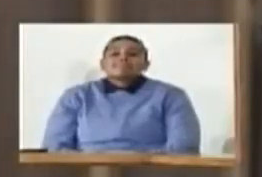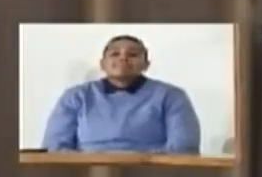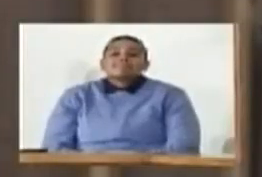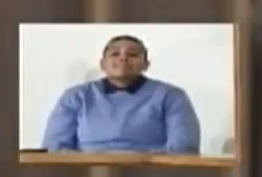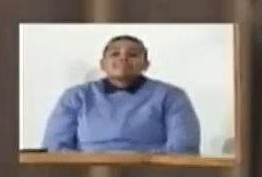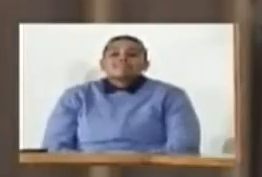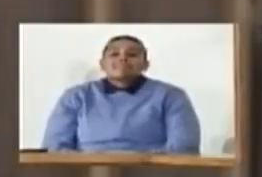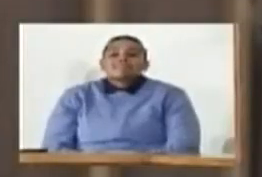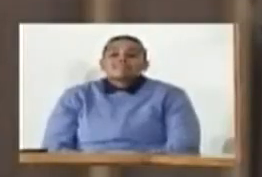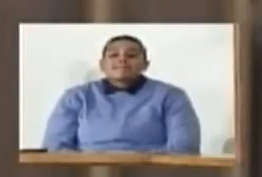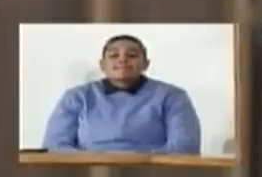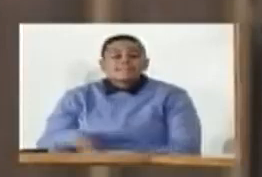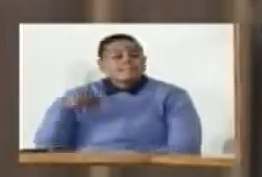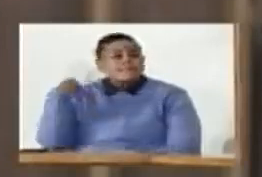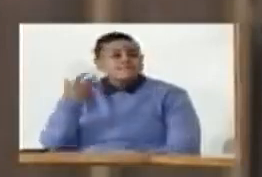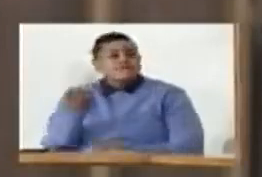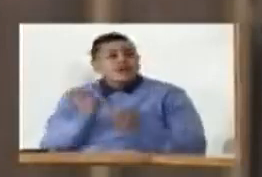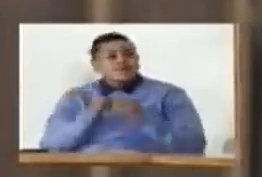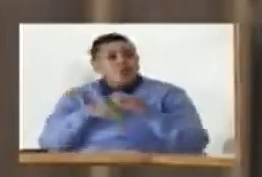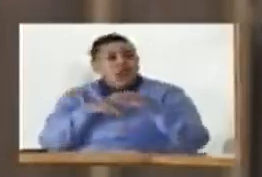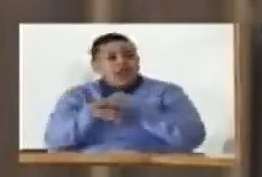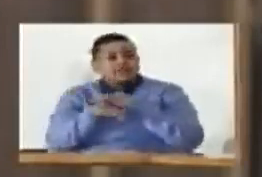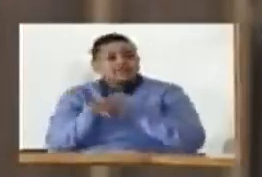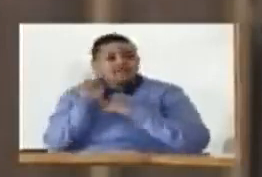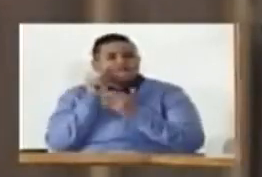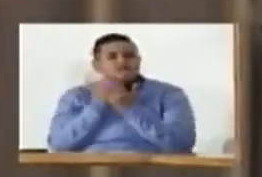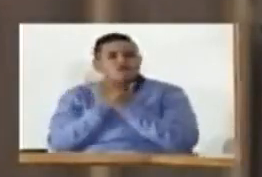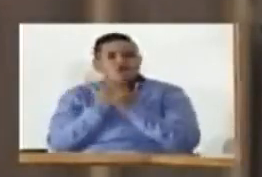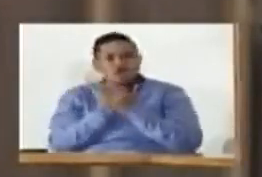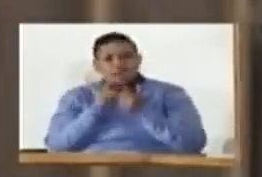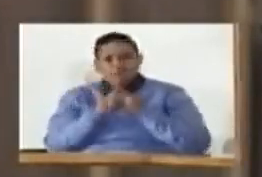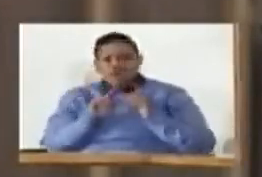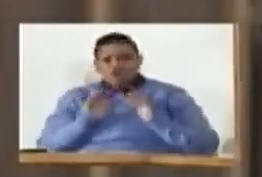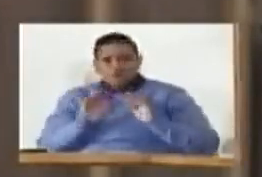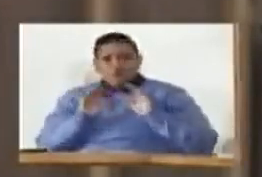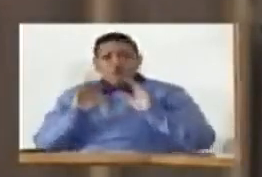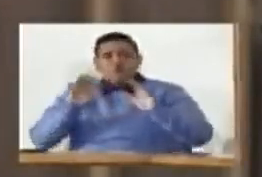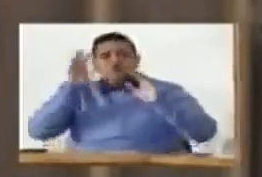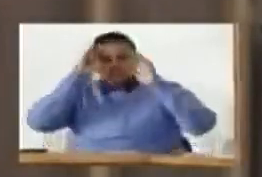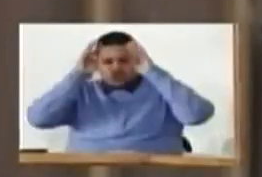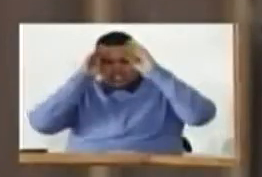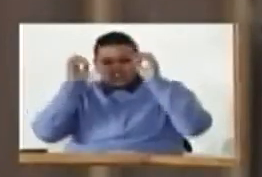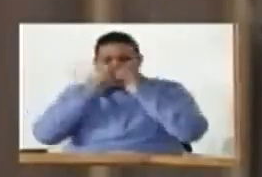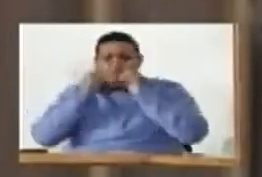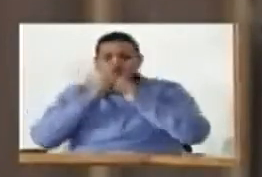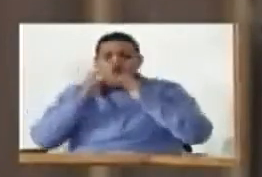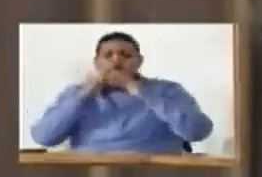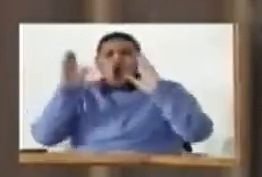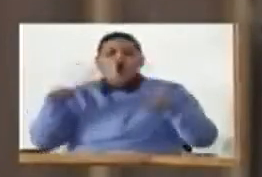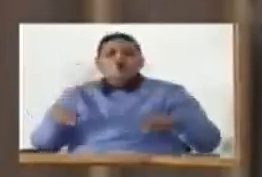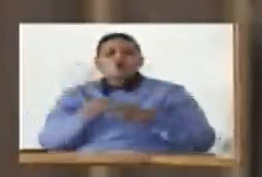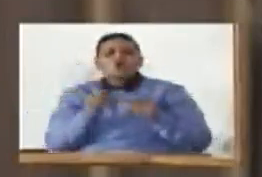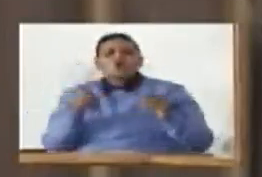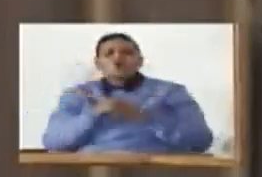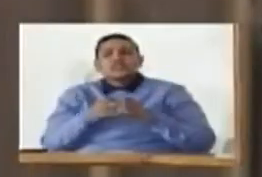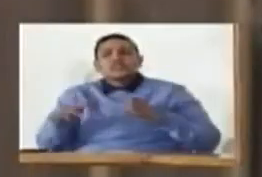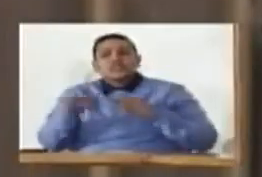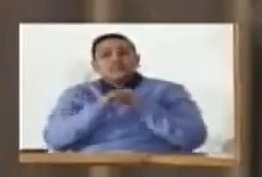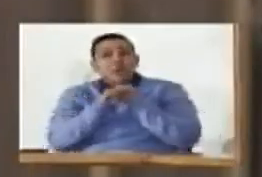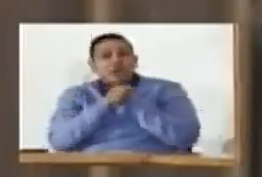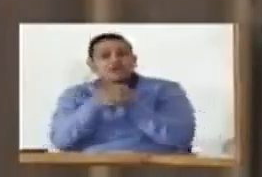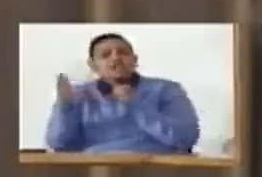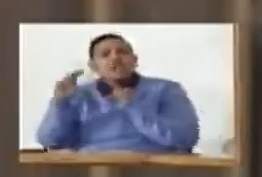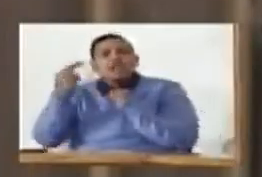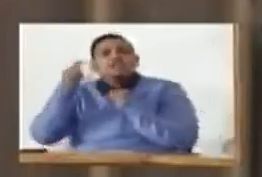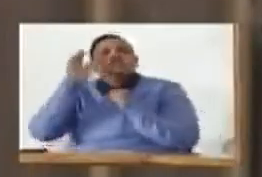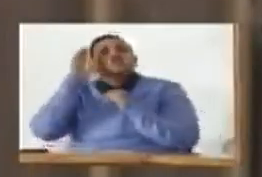By providing greater access to funding and driving the creation of more housing solutions to the market, the NHT will